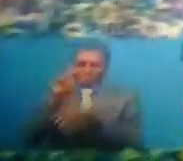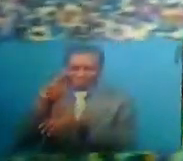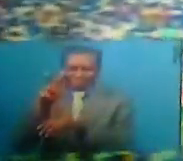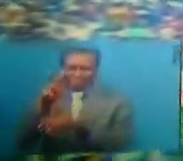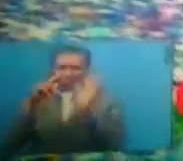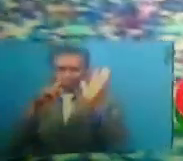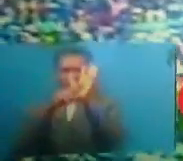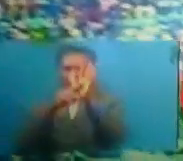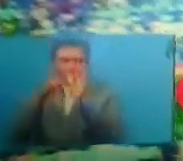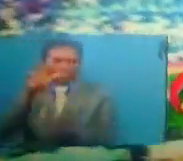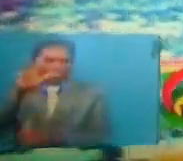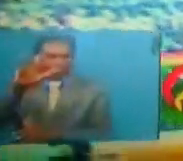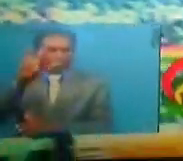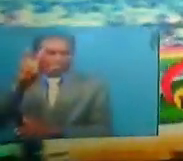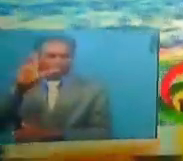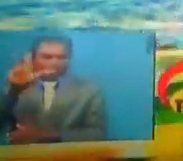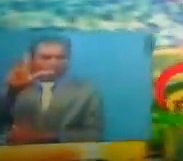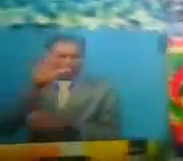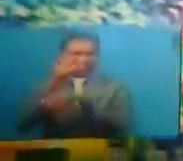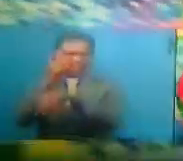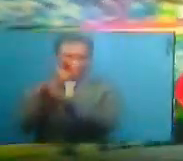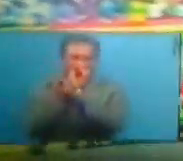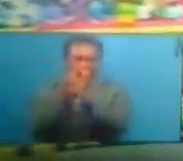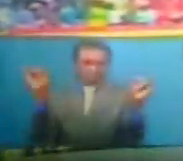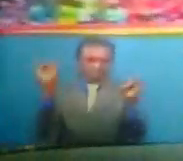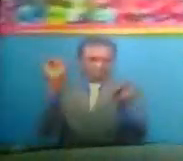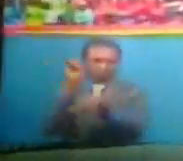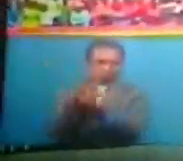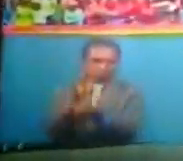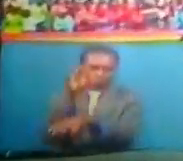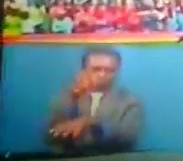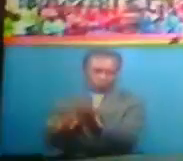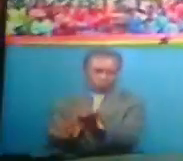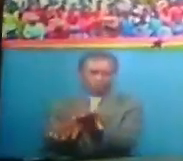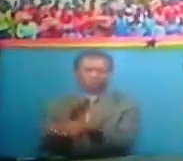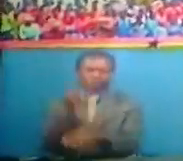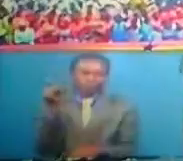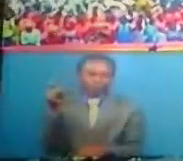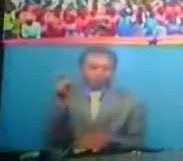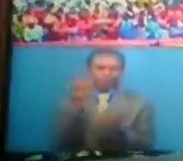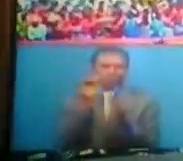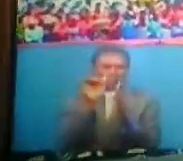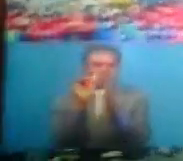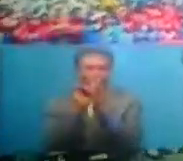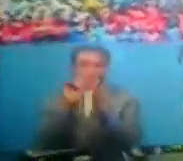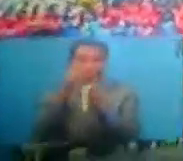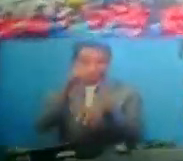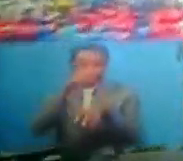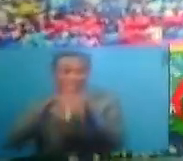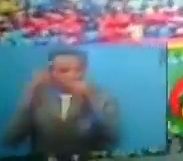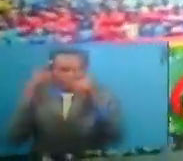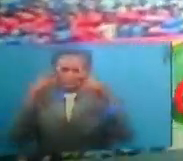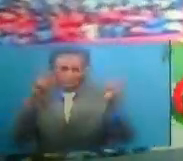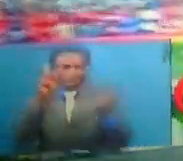63rd Independence Parade. and the first national